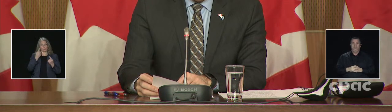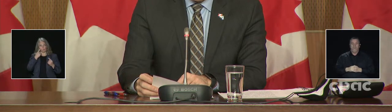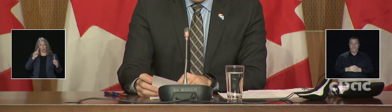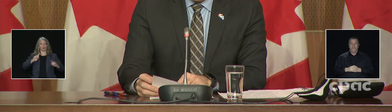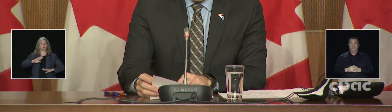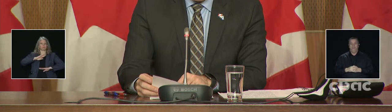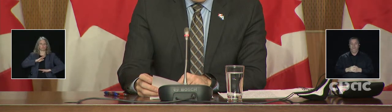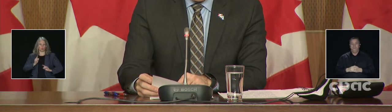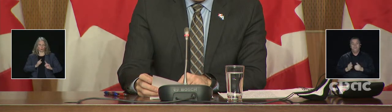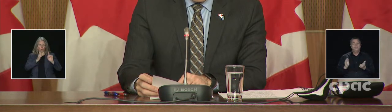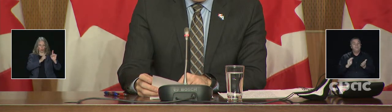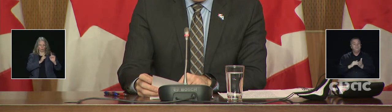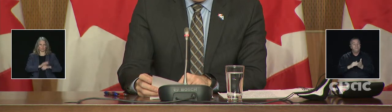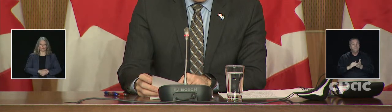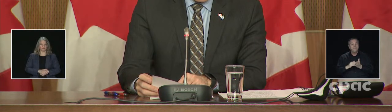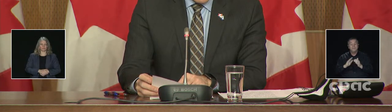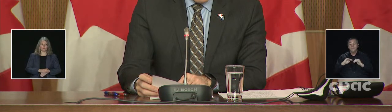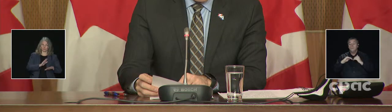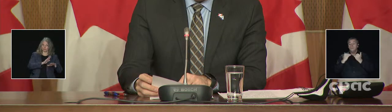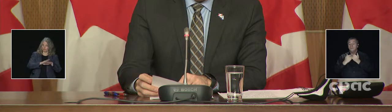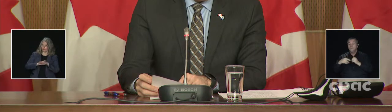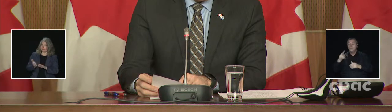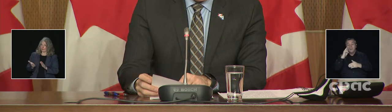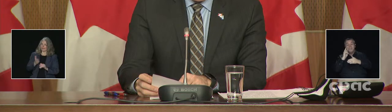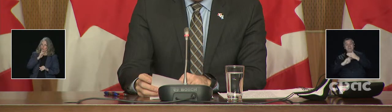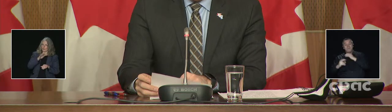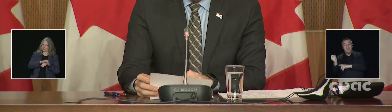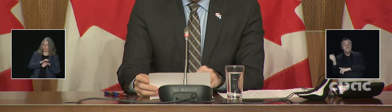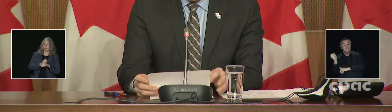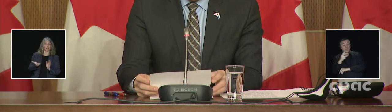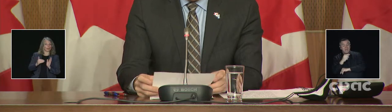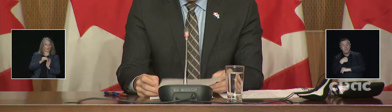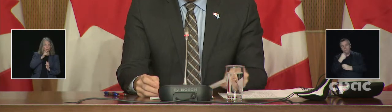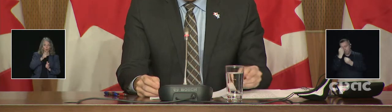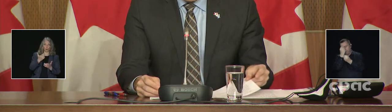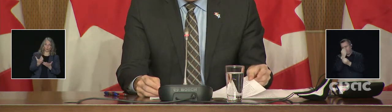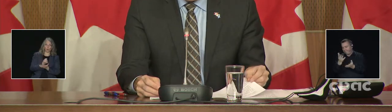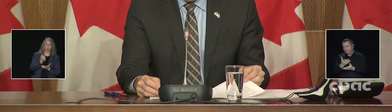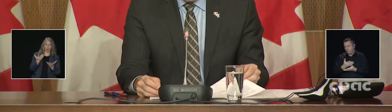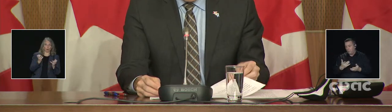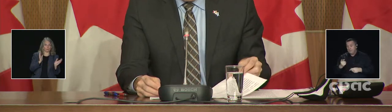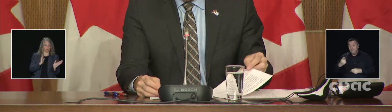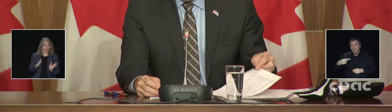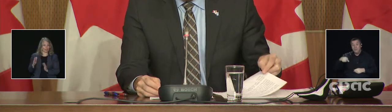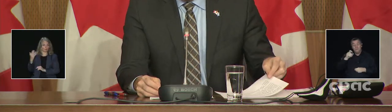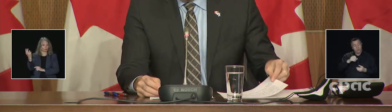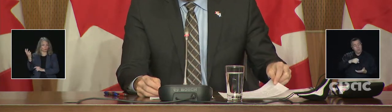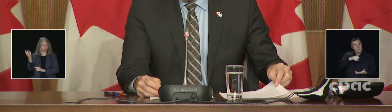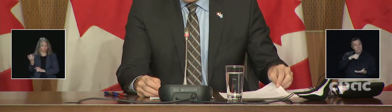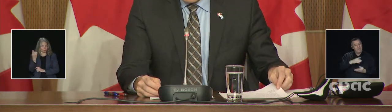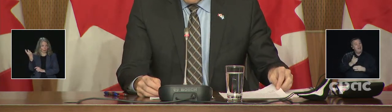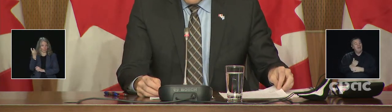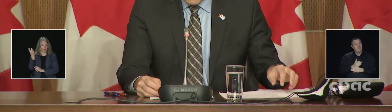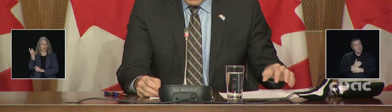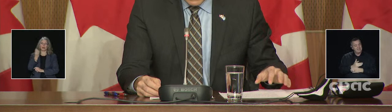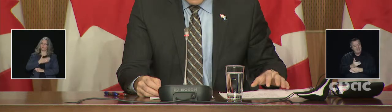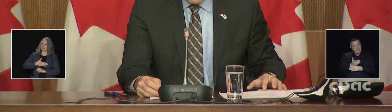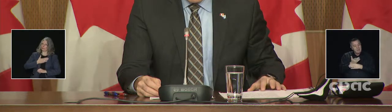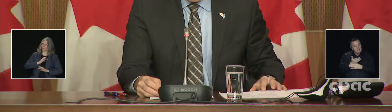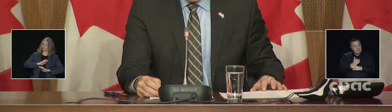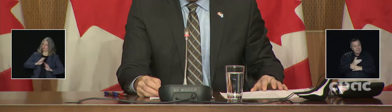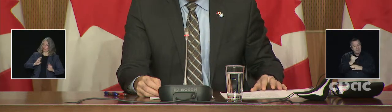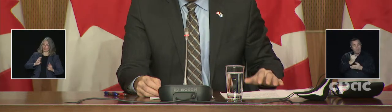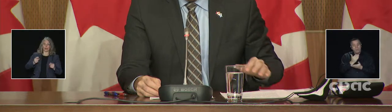again, to anyone who is planning to travel, I will say this: you need to plan ahead. Be prepared for airport